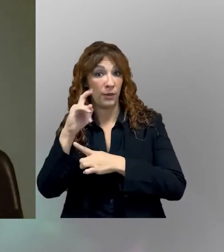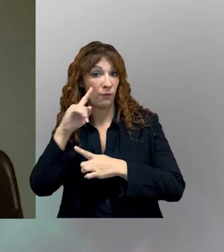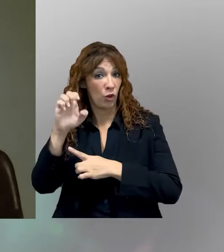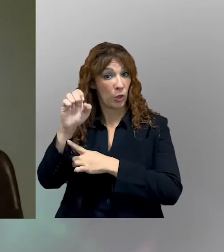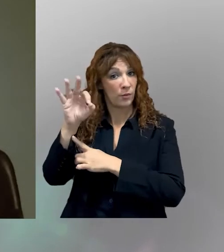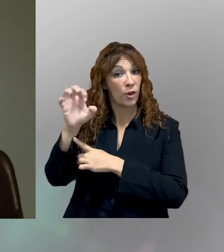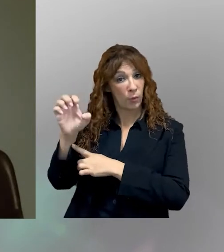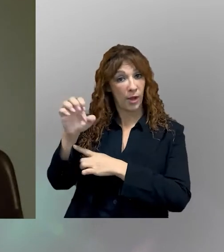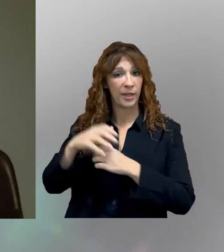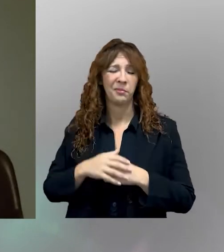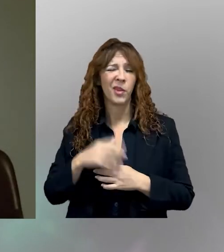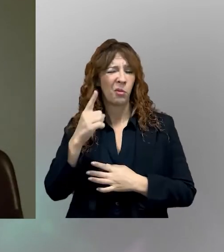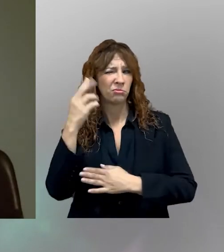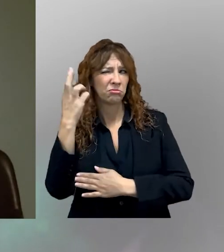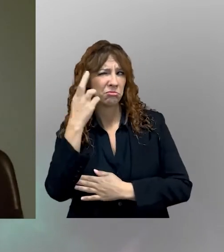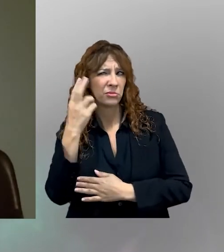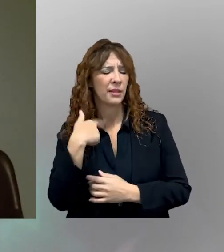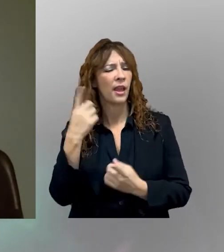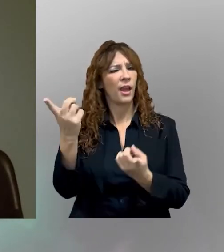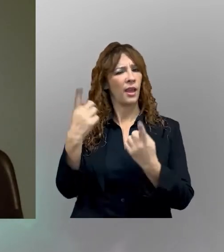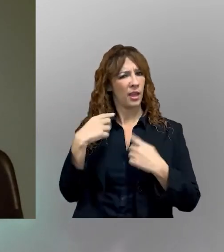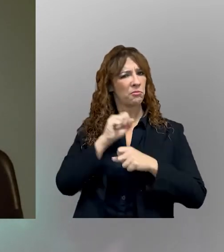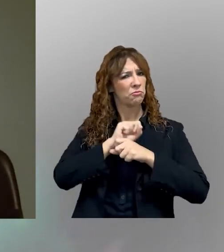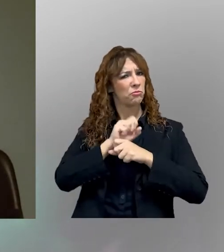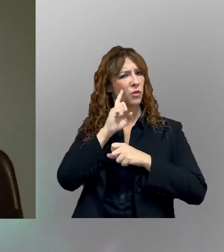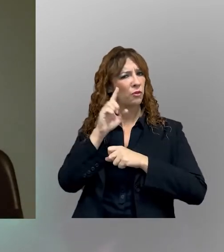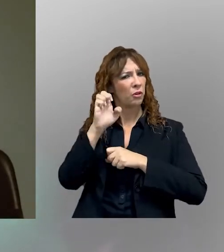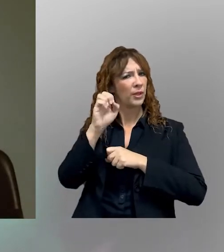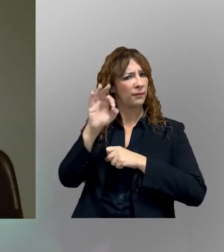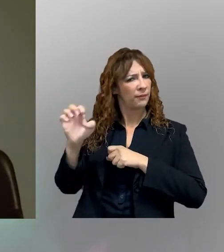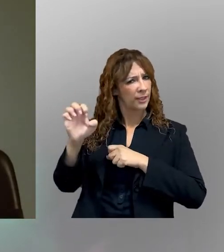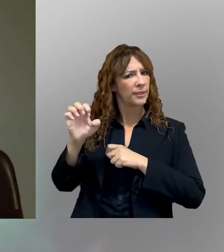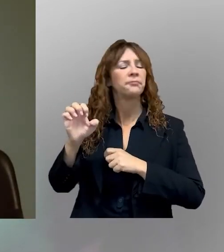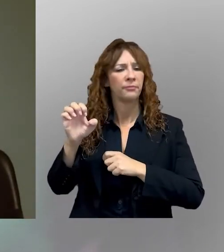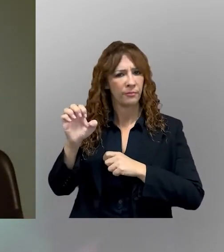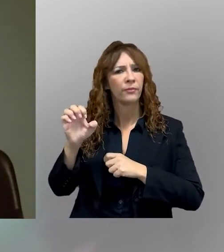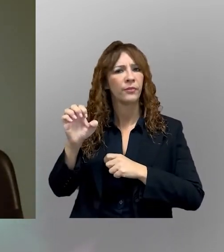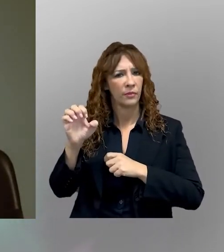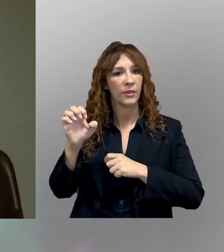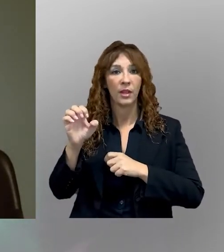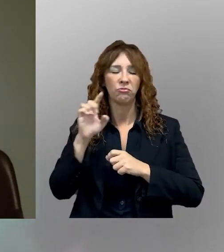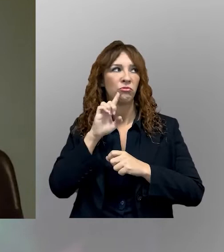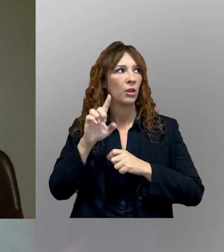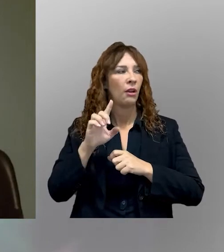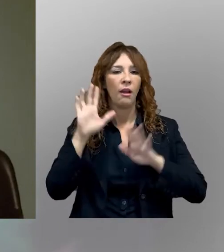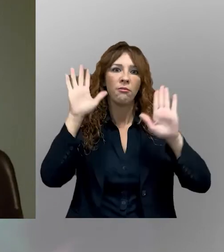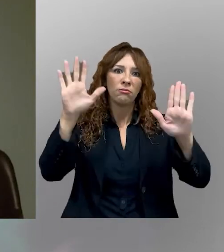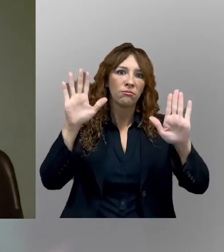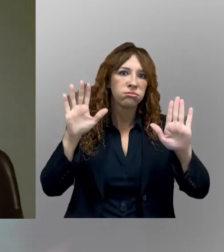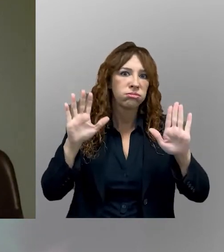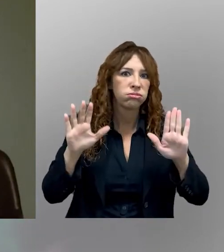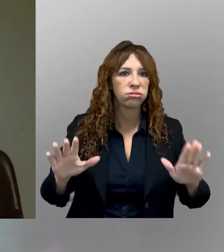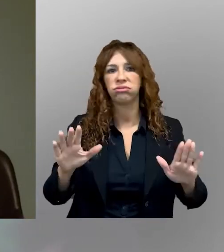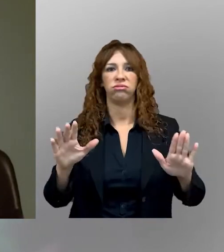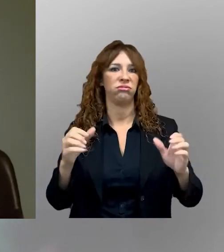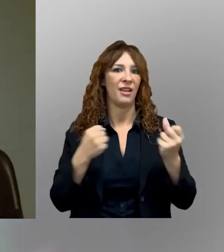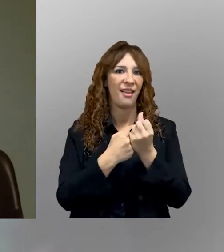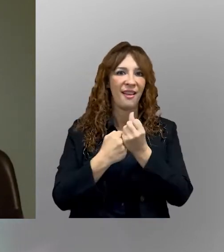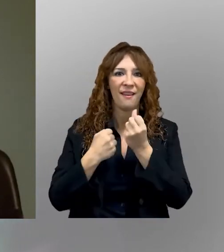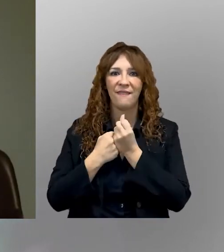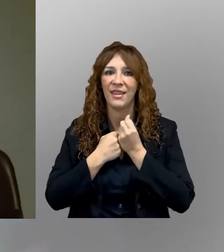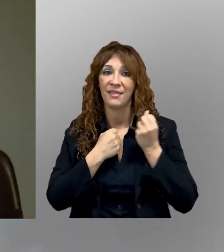for Equality. One of the reasons I came to Equip for Equality was the sheer amount